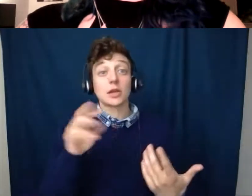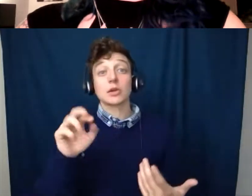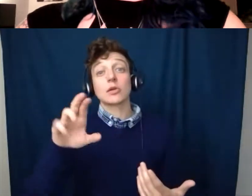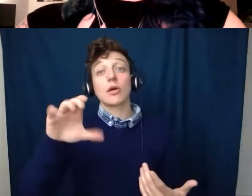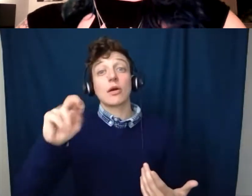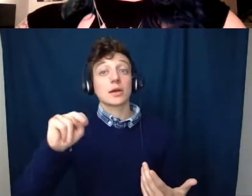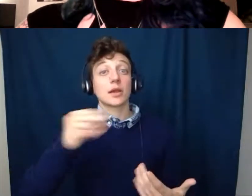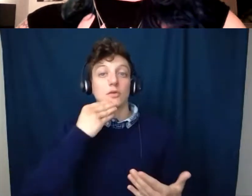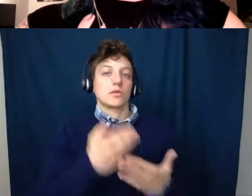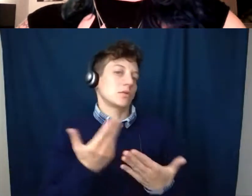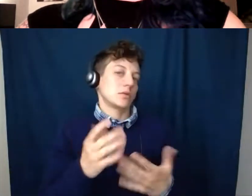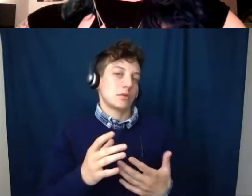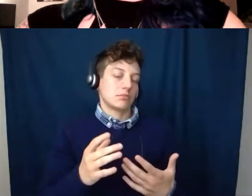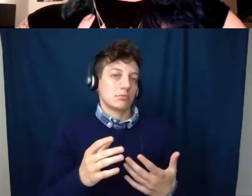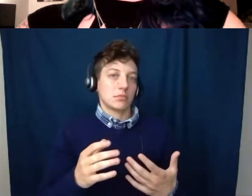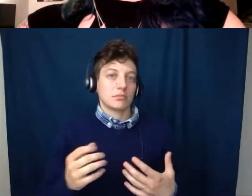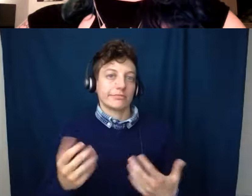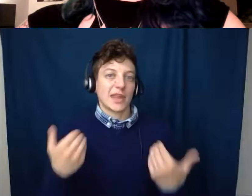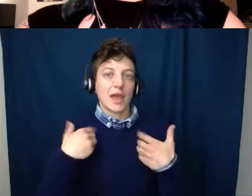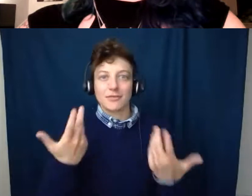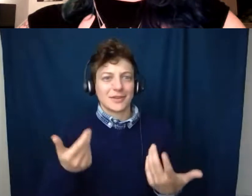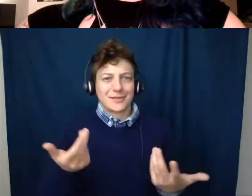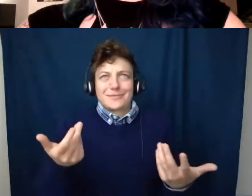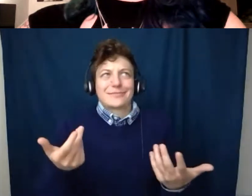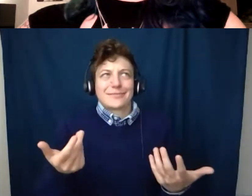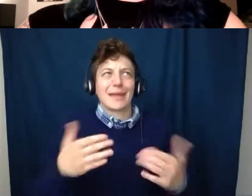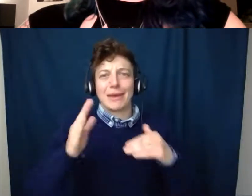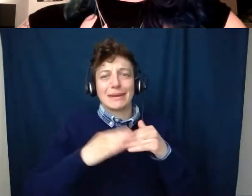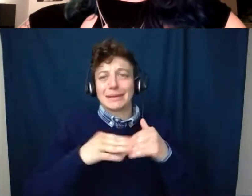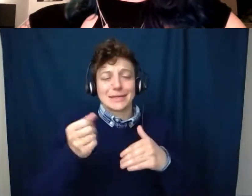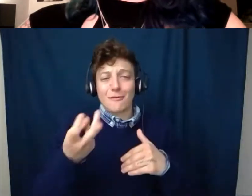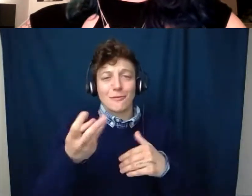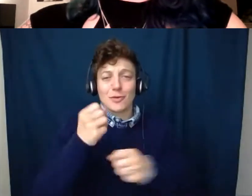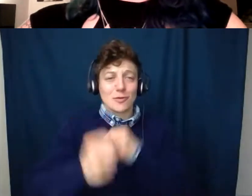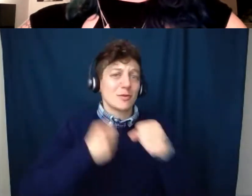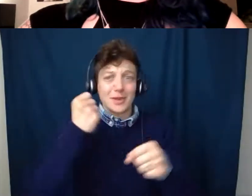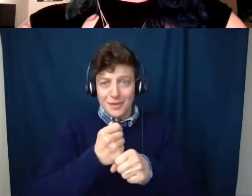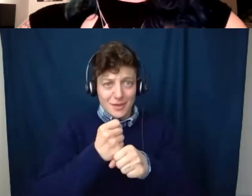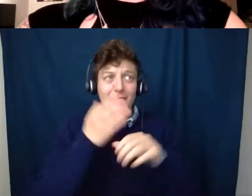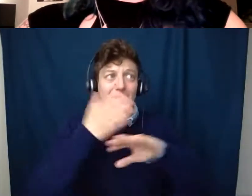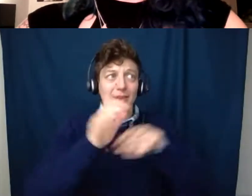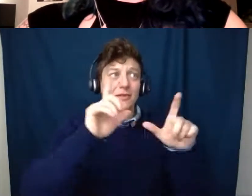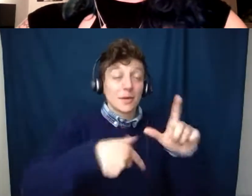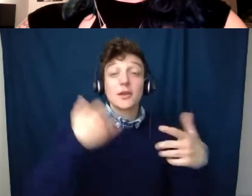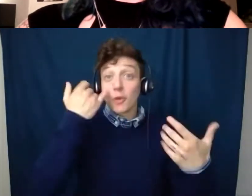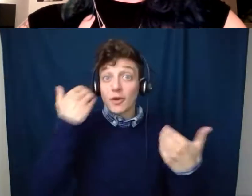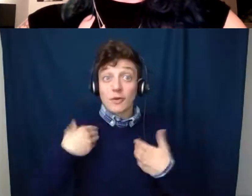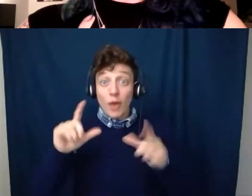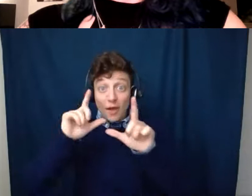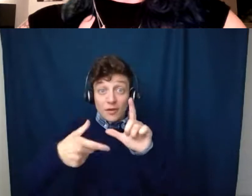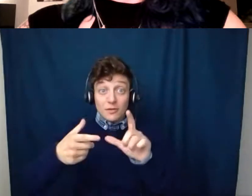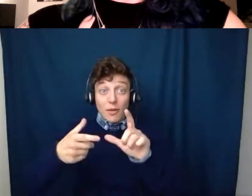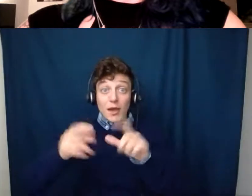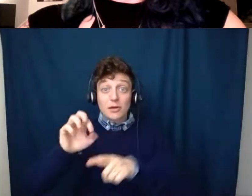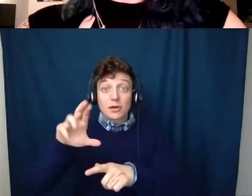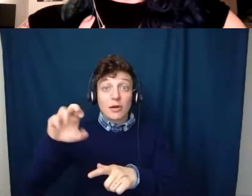least, a couple years after expiration. So if you have expired Narcan, don't throw it away. If you don't feel comfortable carrying it, you can